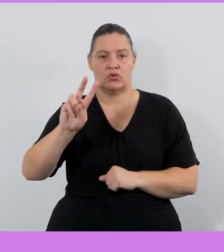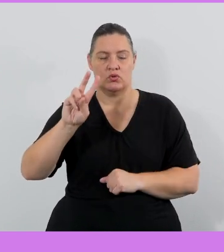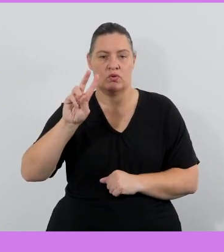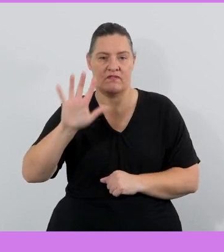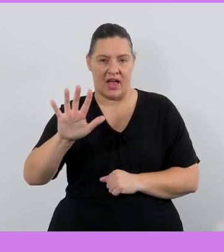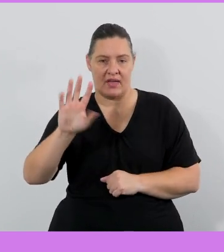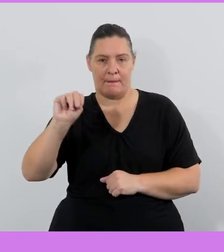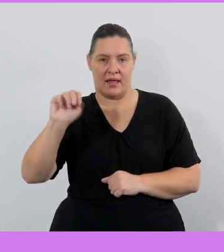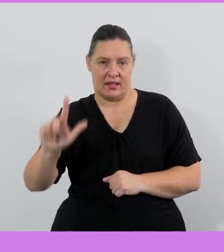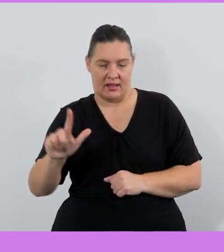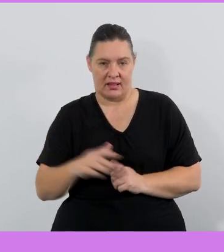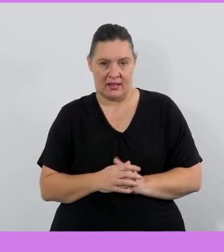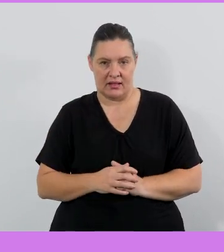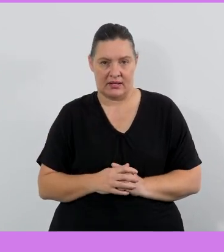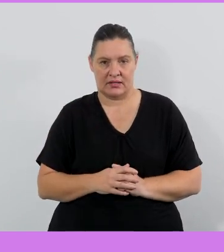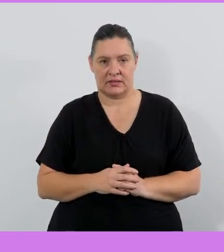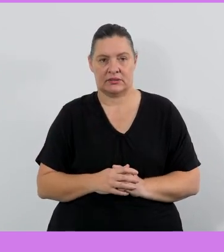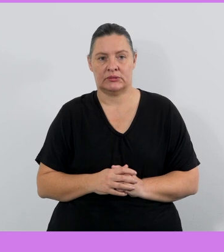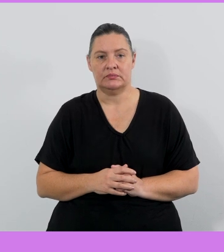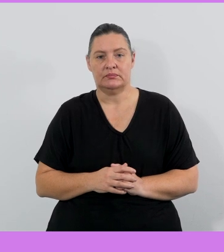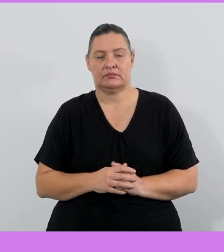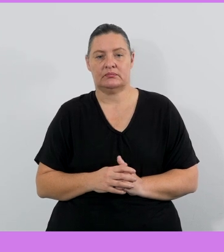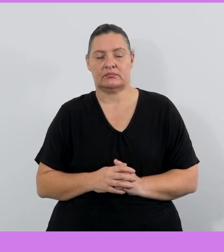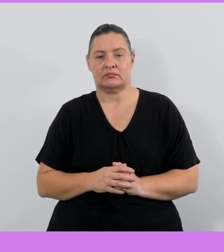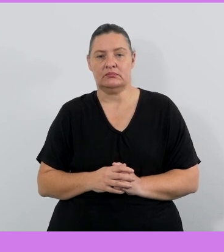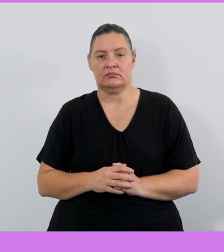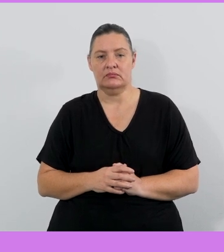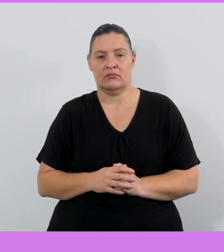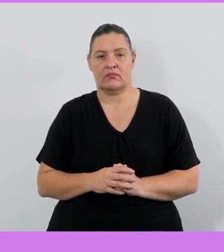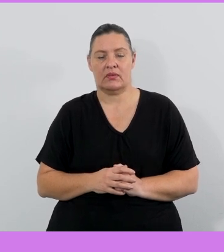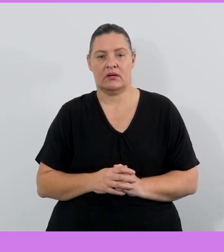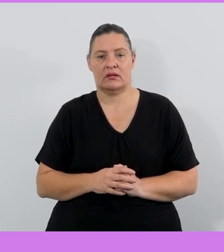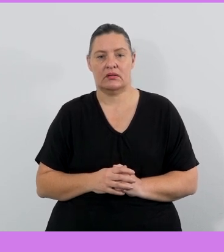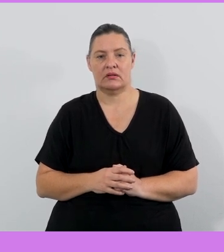103.5725 milliliters. So if I multiply that by my amount of milliliters,